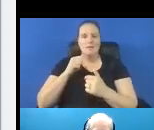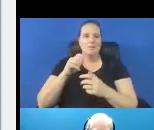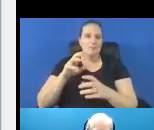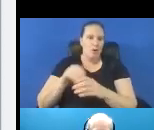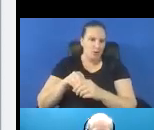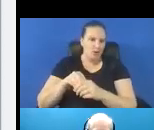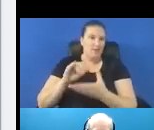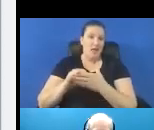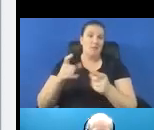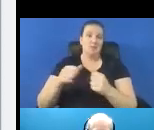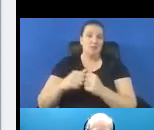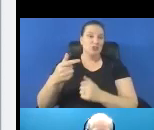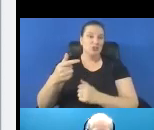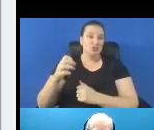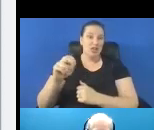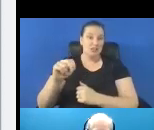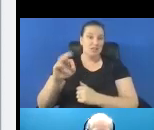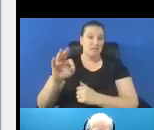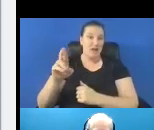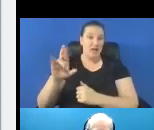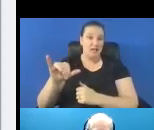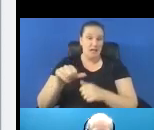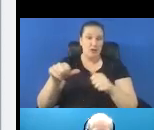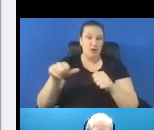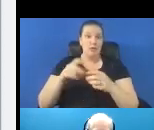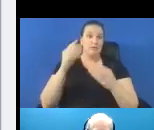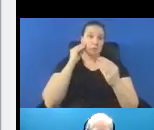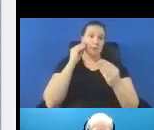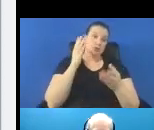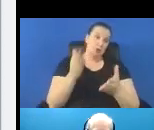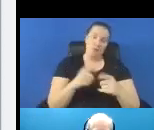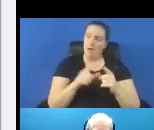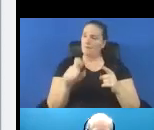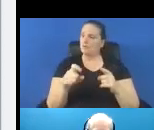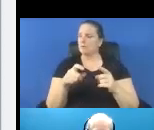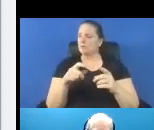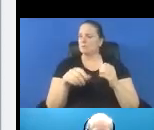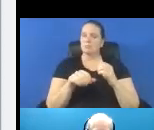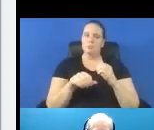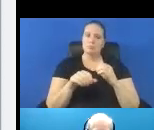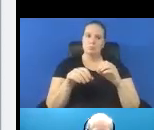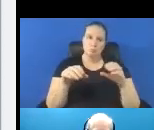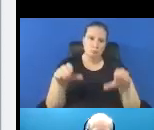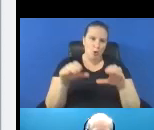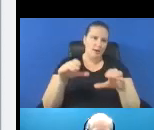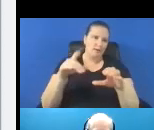So the data's there. Somebody's just got to be proactive about looking for it.